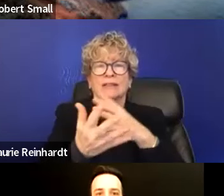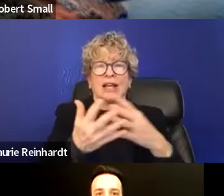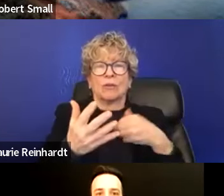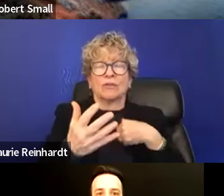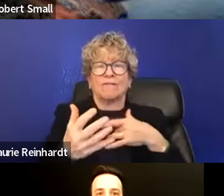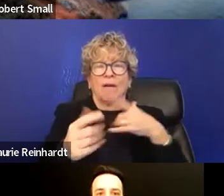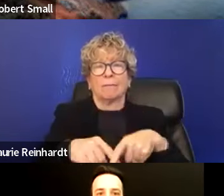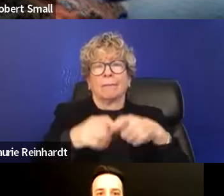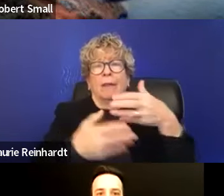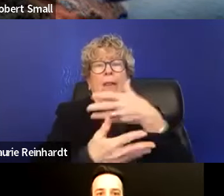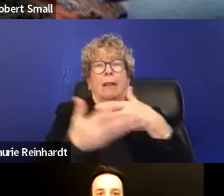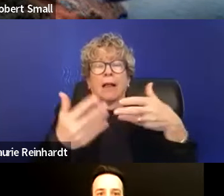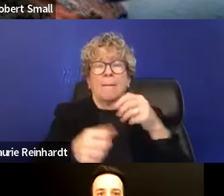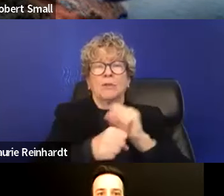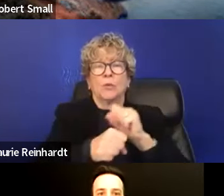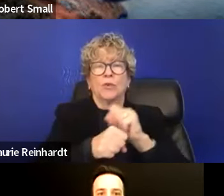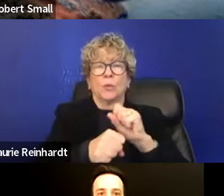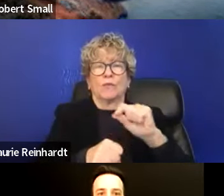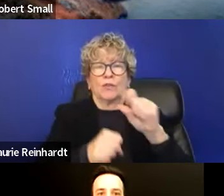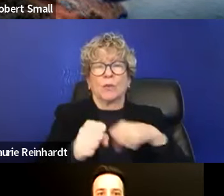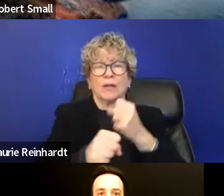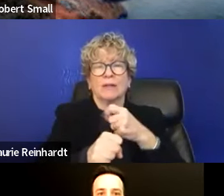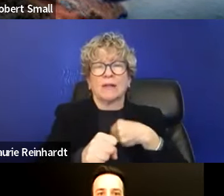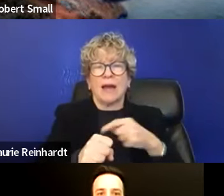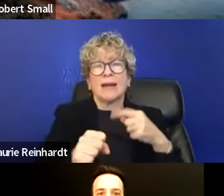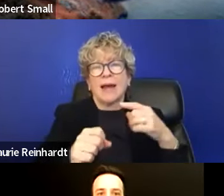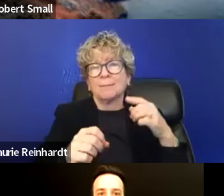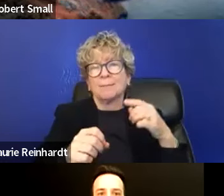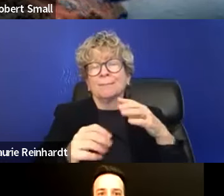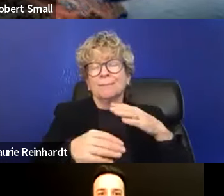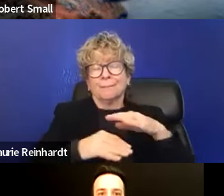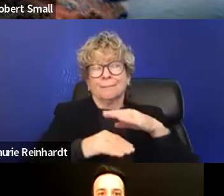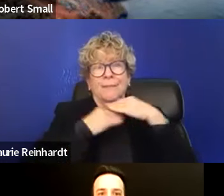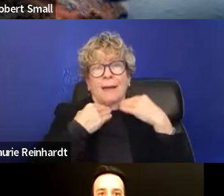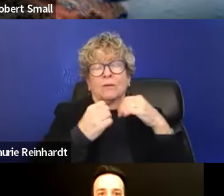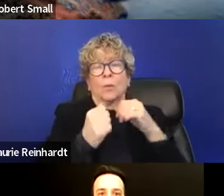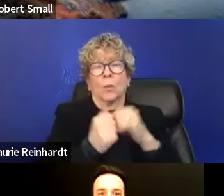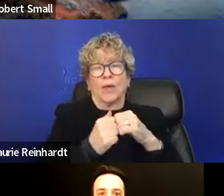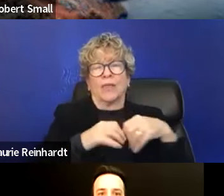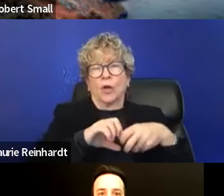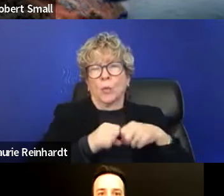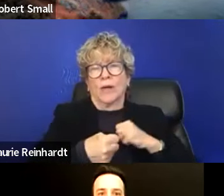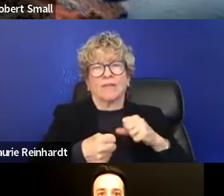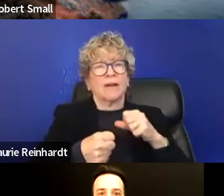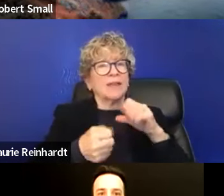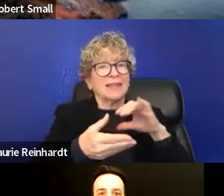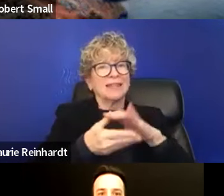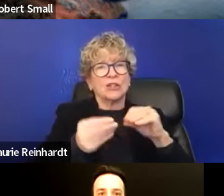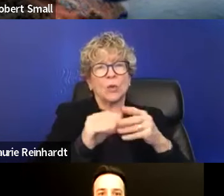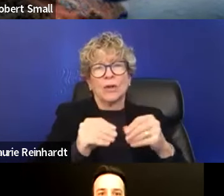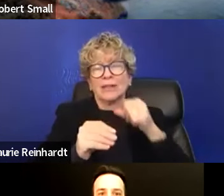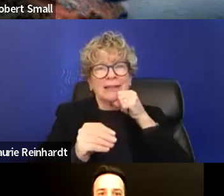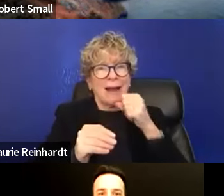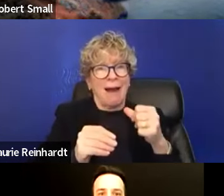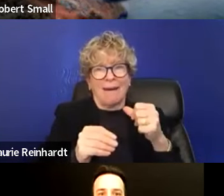I've been doing this work for 20 years and I'm tired of grief. This isn't a story with a happy ending until we fix the system, which involves to